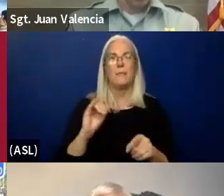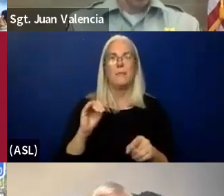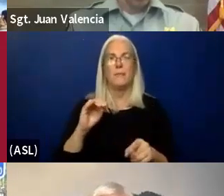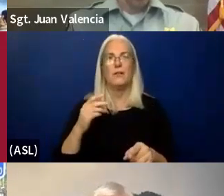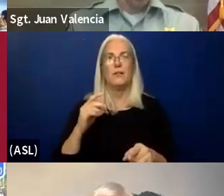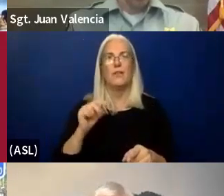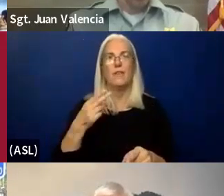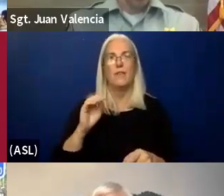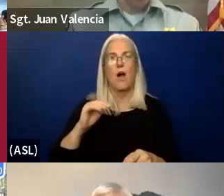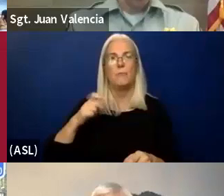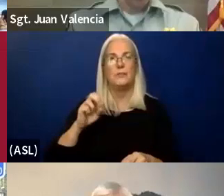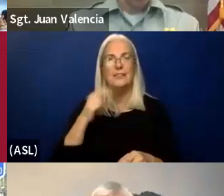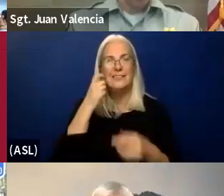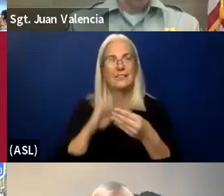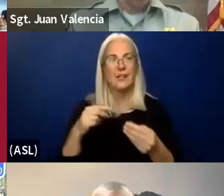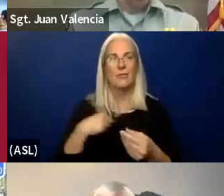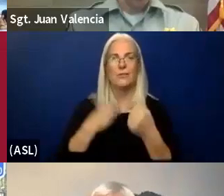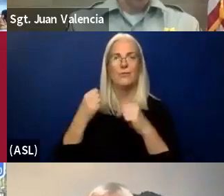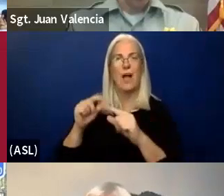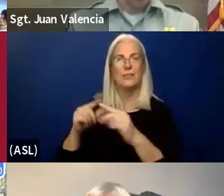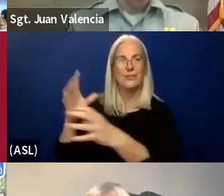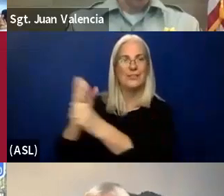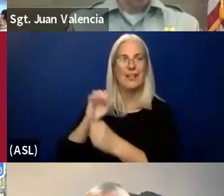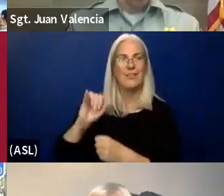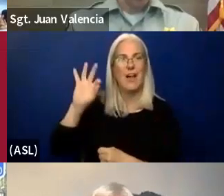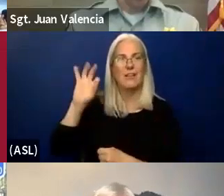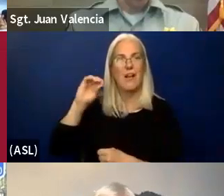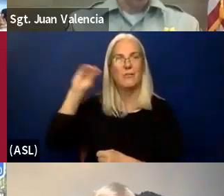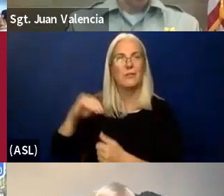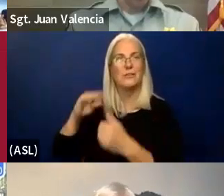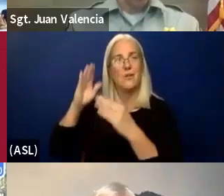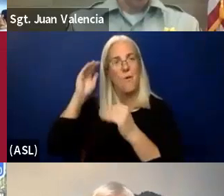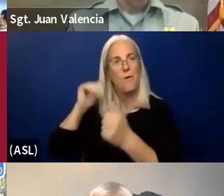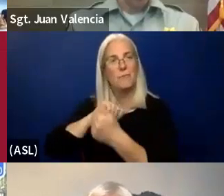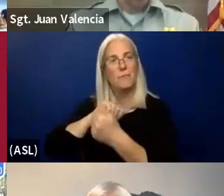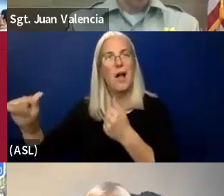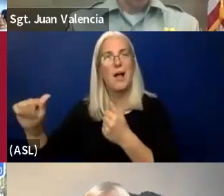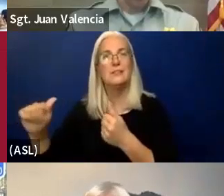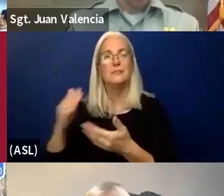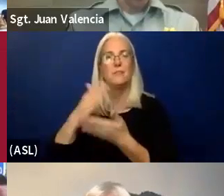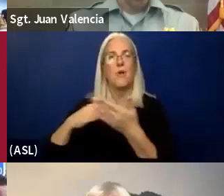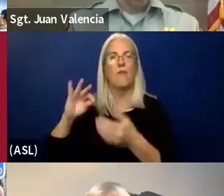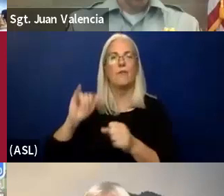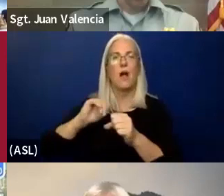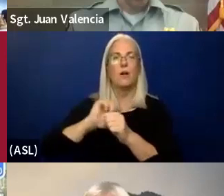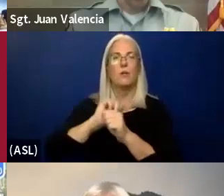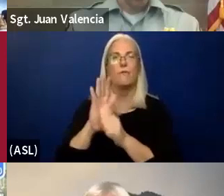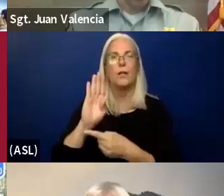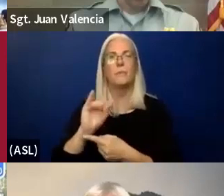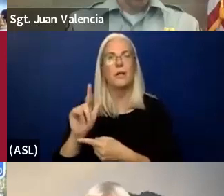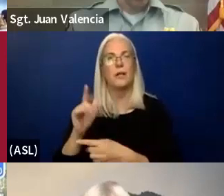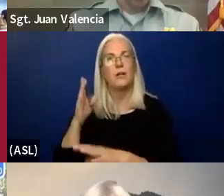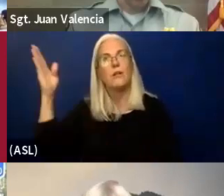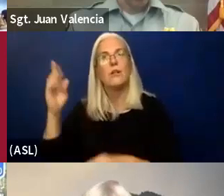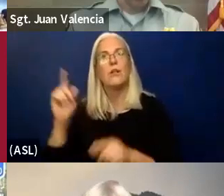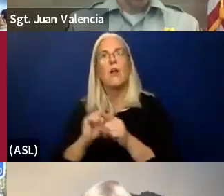the legislation that we passed as part of the COVID. We also passed a bill out of the Transportation Infrastructure Committee that I serve on this